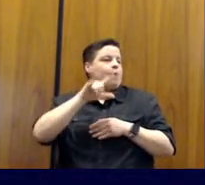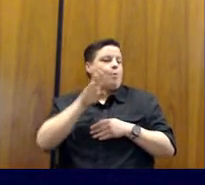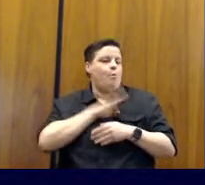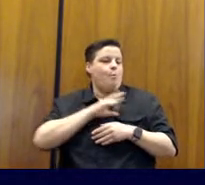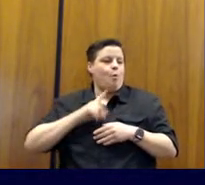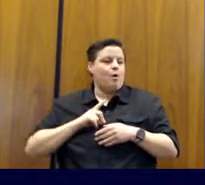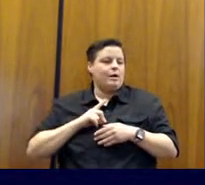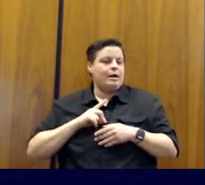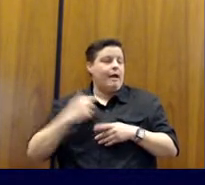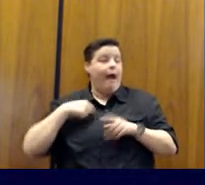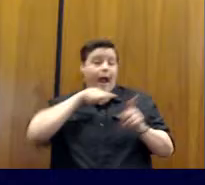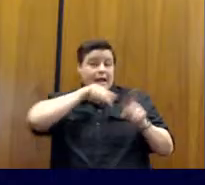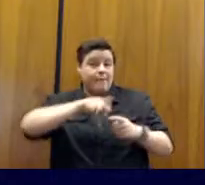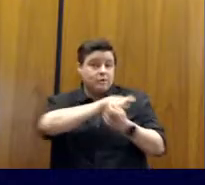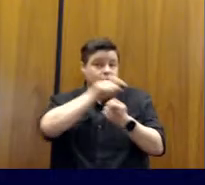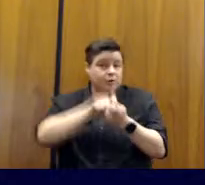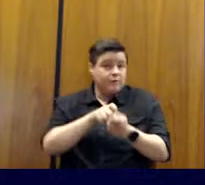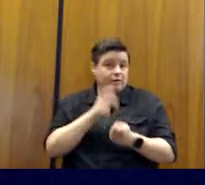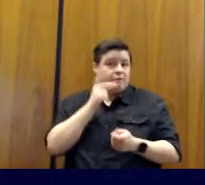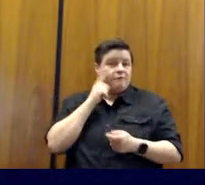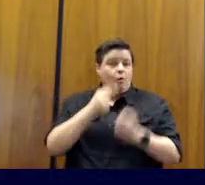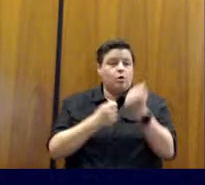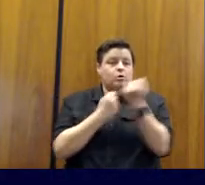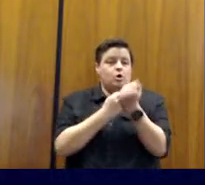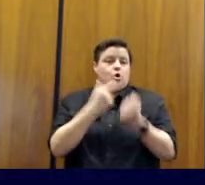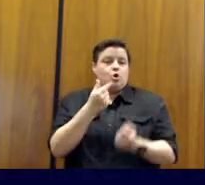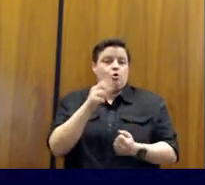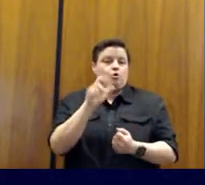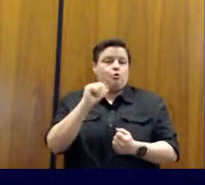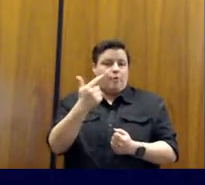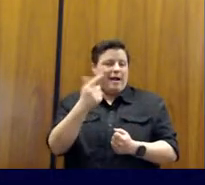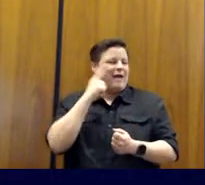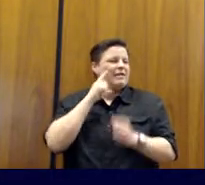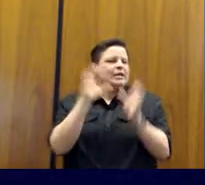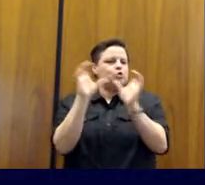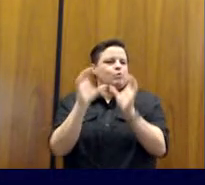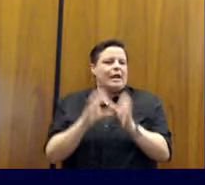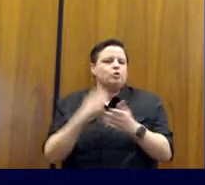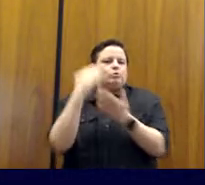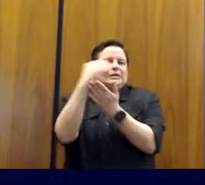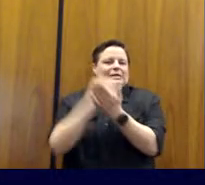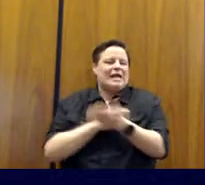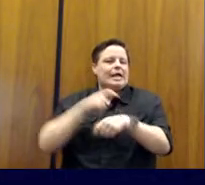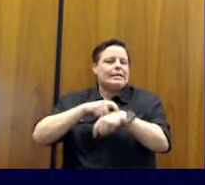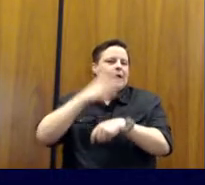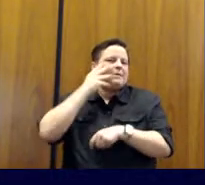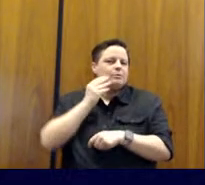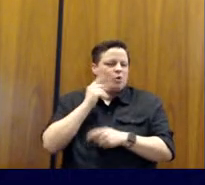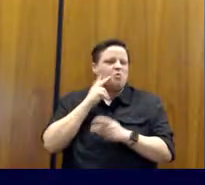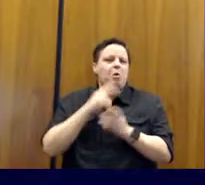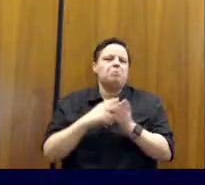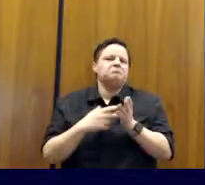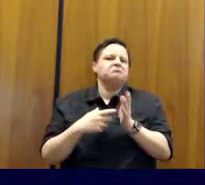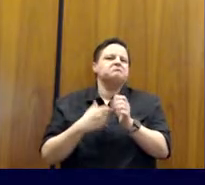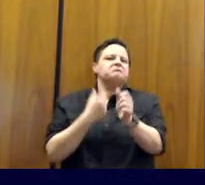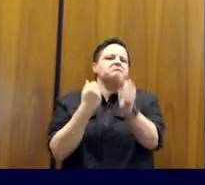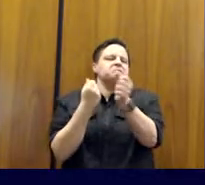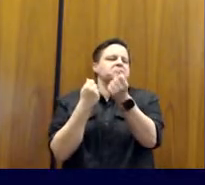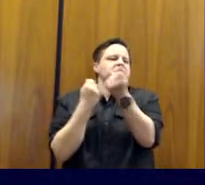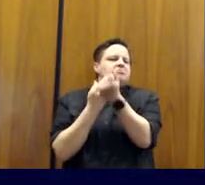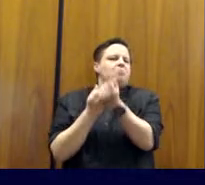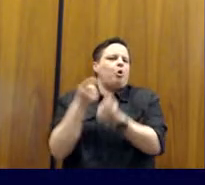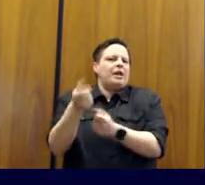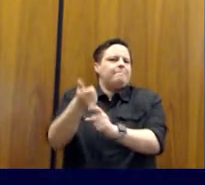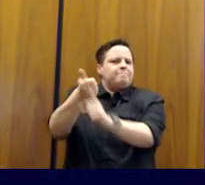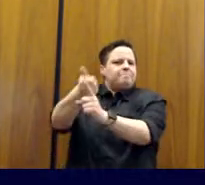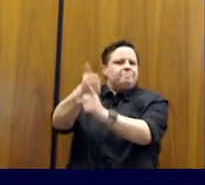Greg, and I think his credentials speak for himself and his length of time at our township. And with the amount of work that we